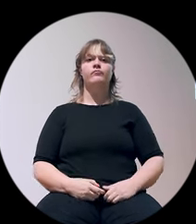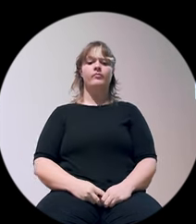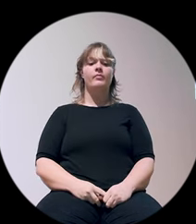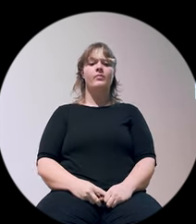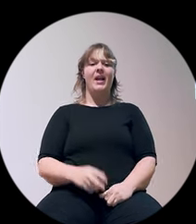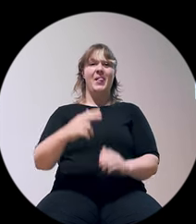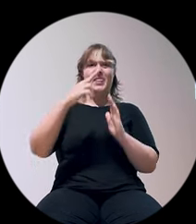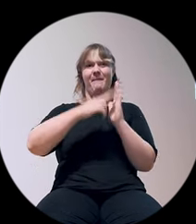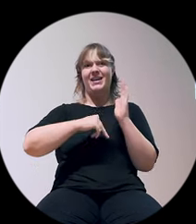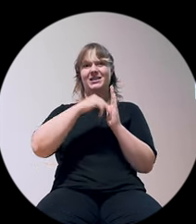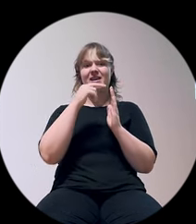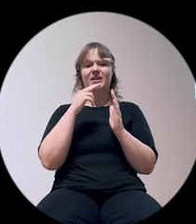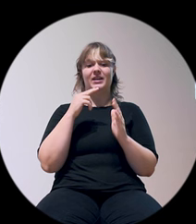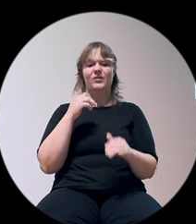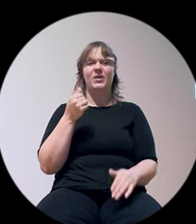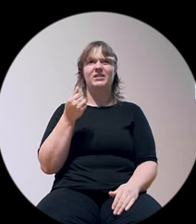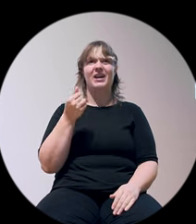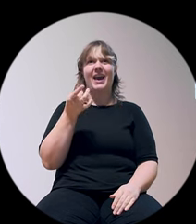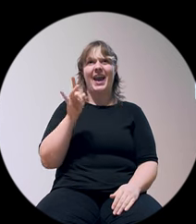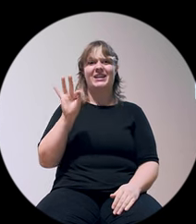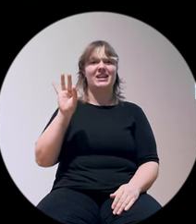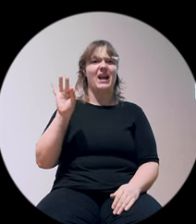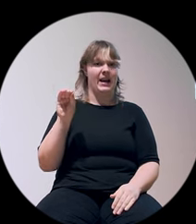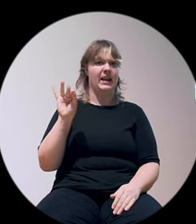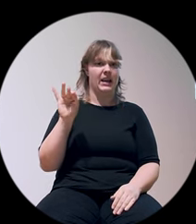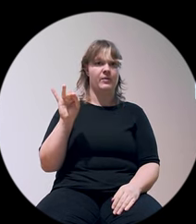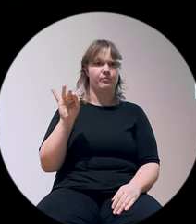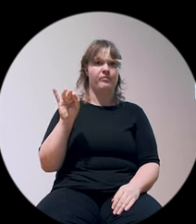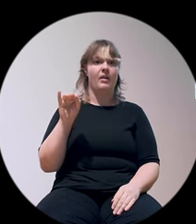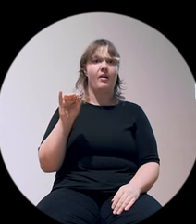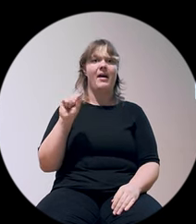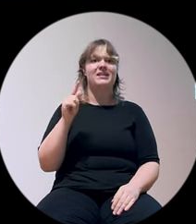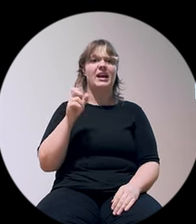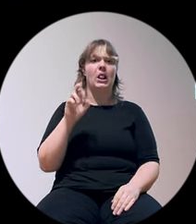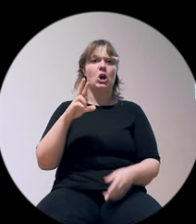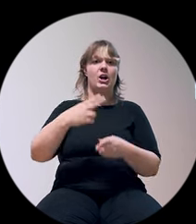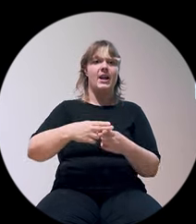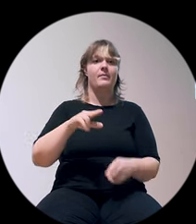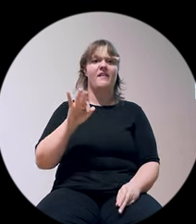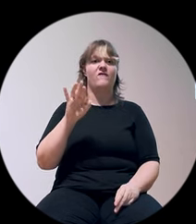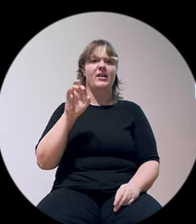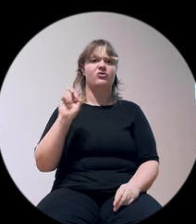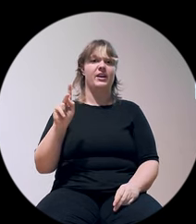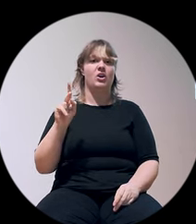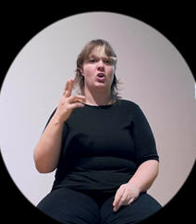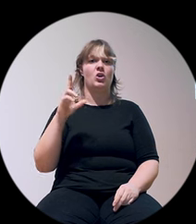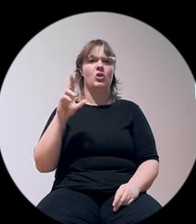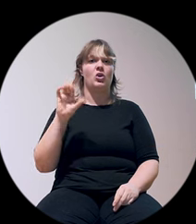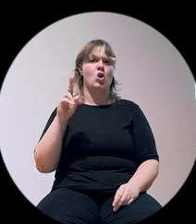And the painting was done in 1890 by a settler named Frederick McCubbin.